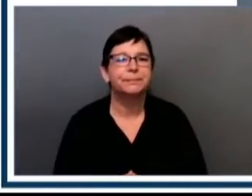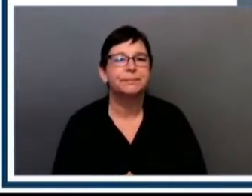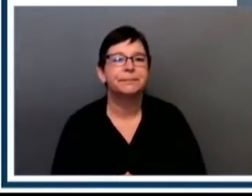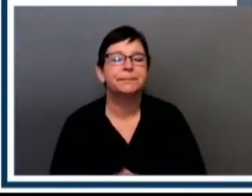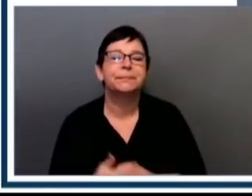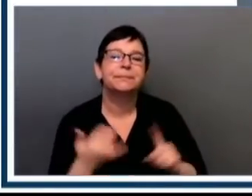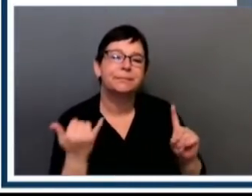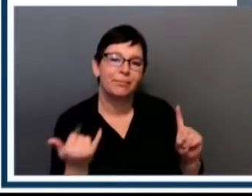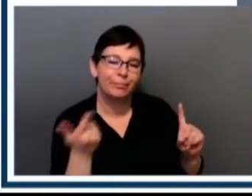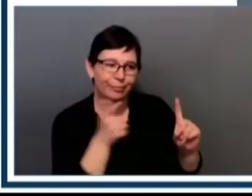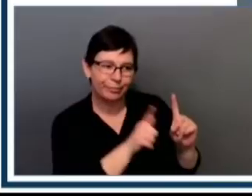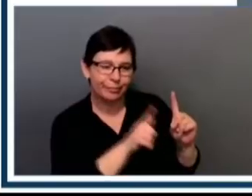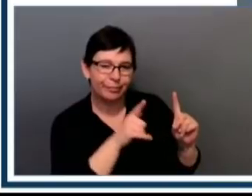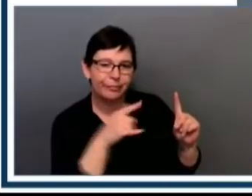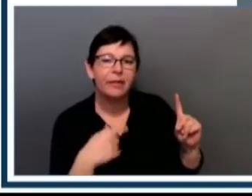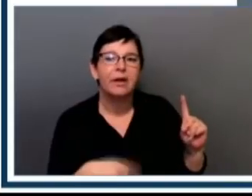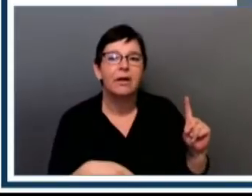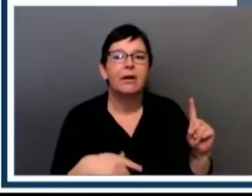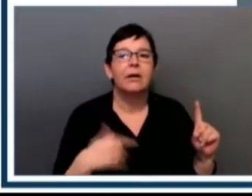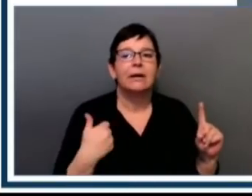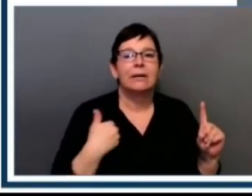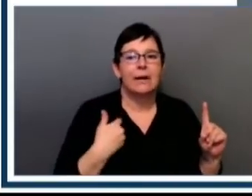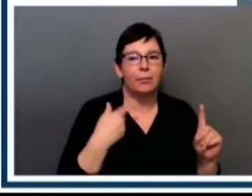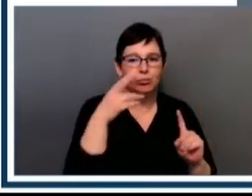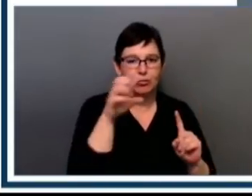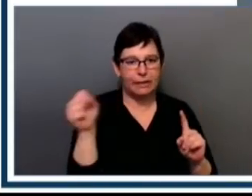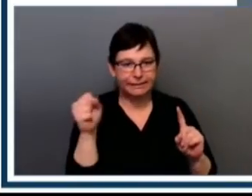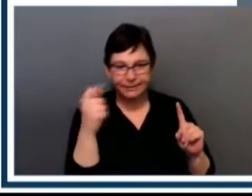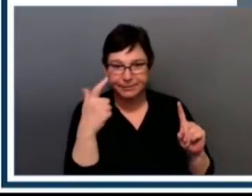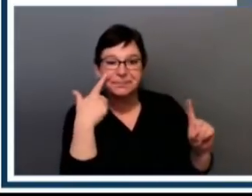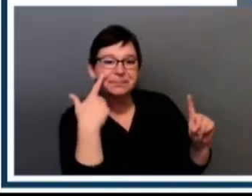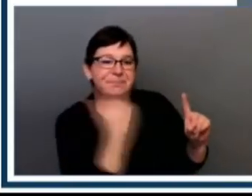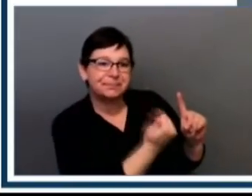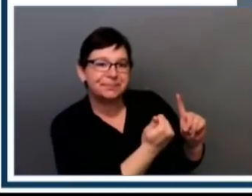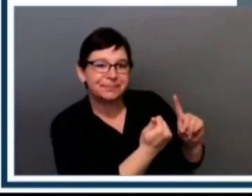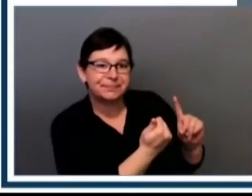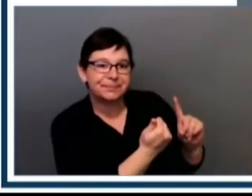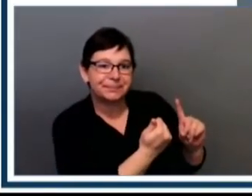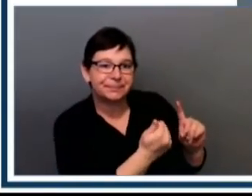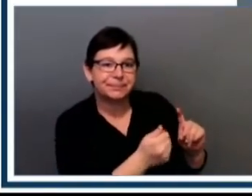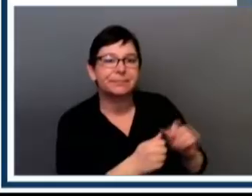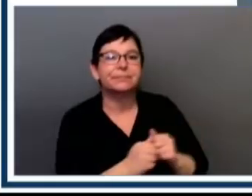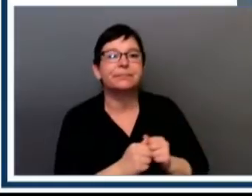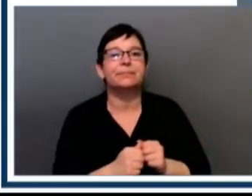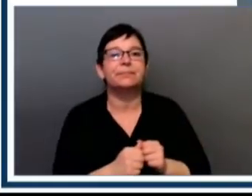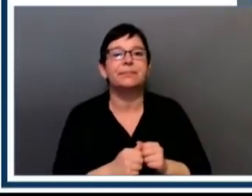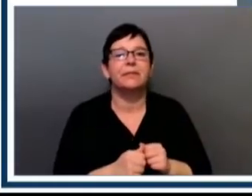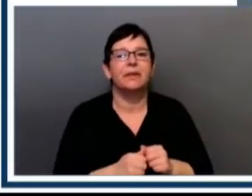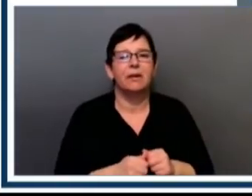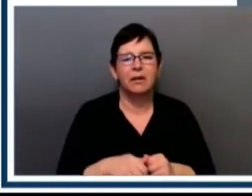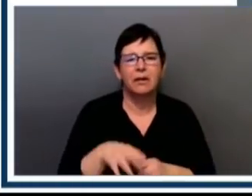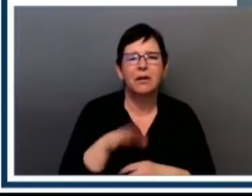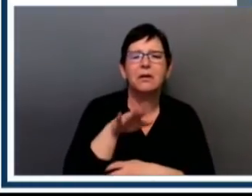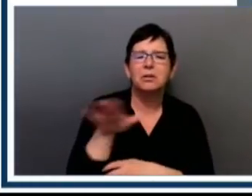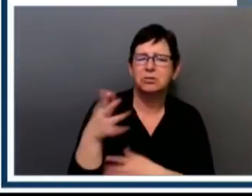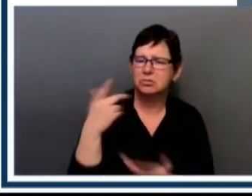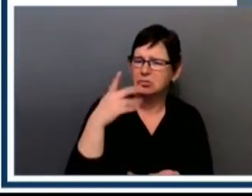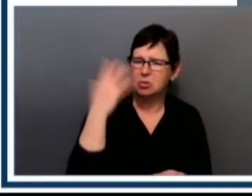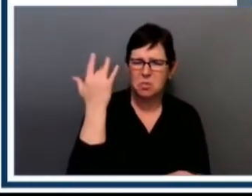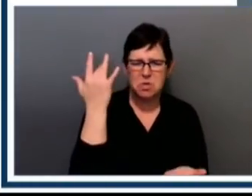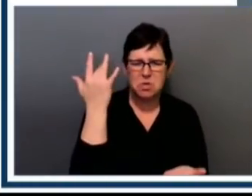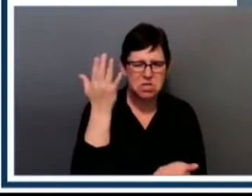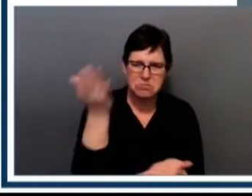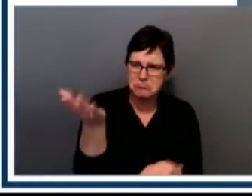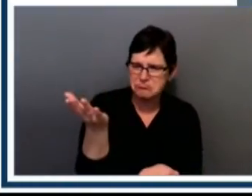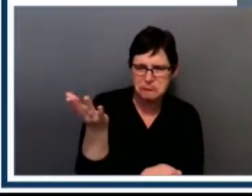you could talk about masks and why there's still going to be a requirement for indoors. I think people kind of make the link, rightly or wrongly,